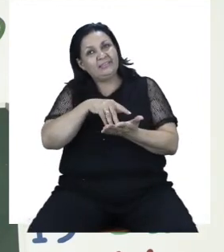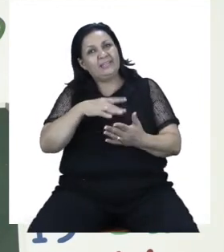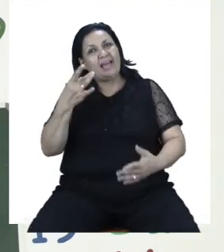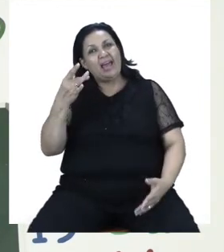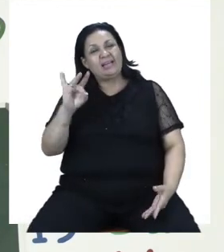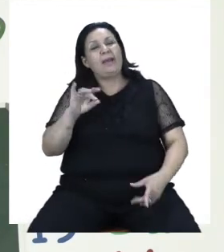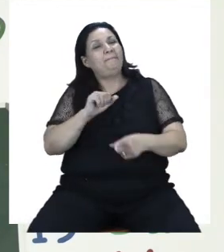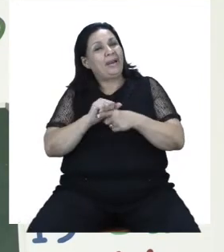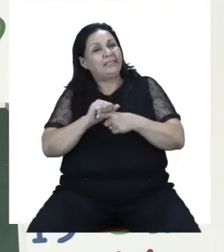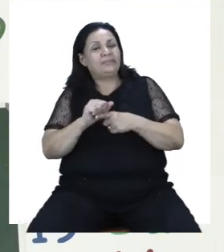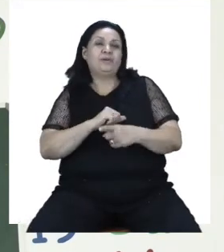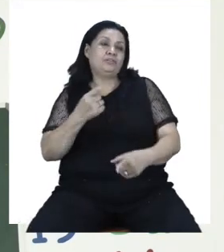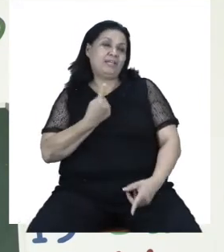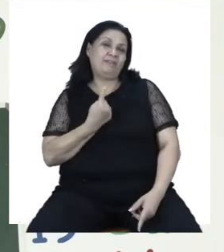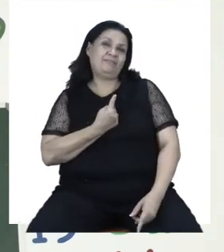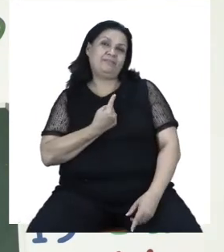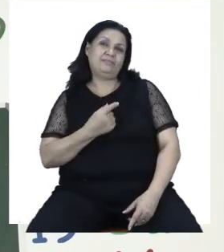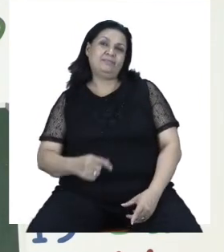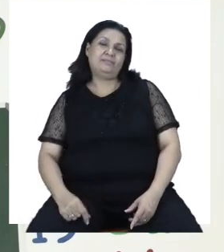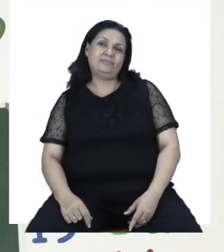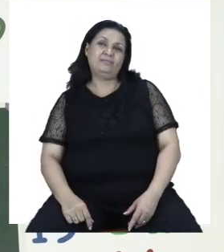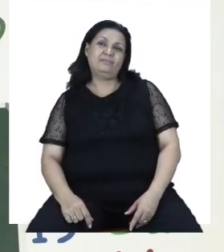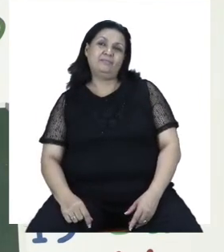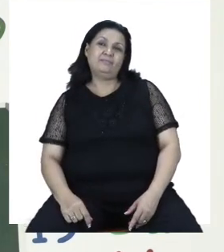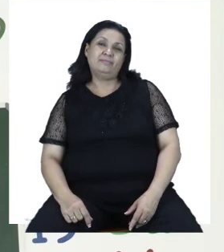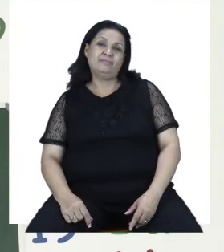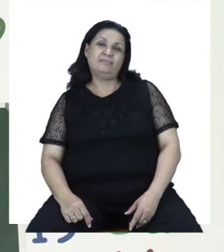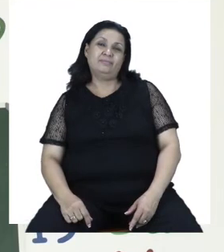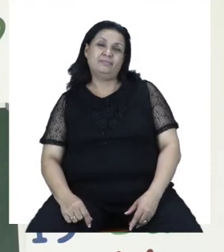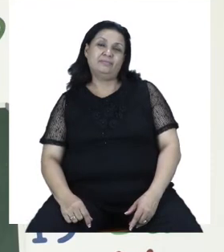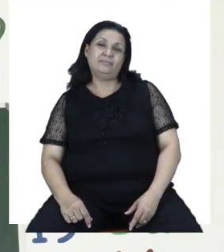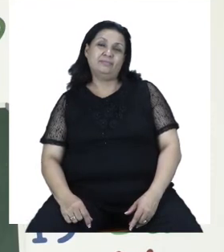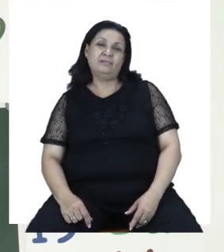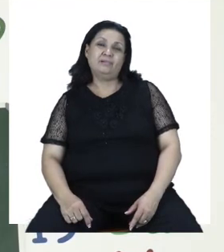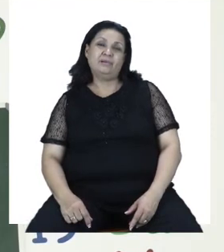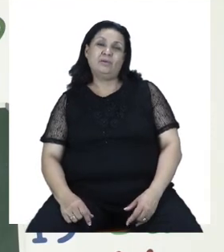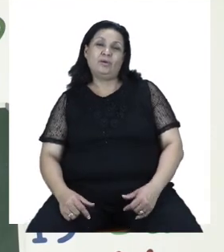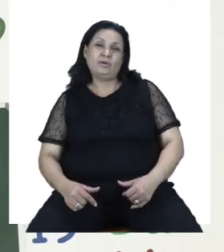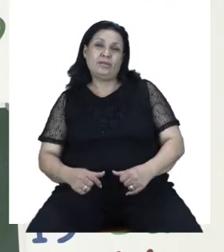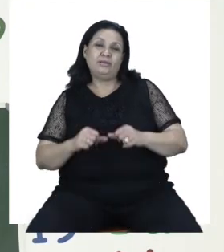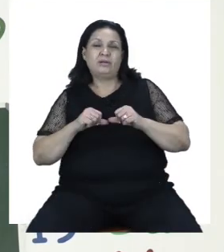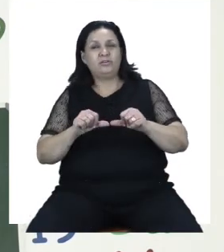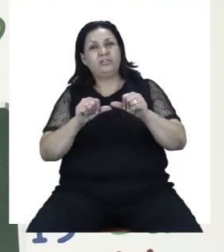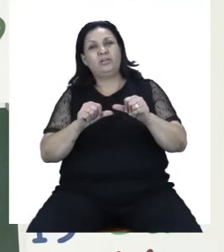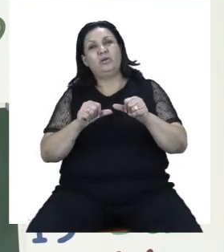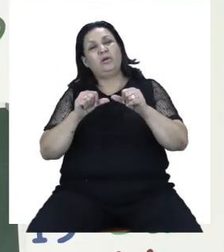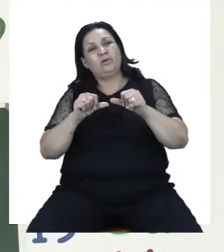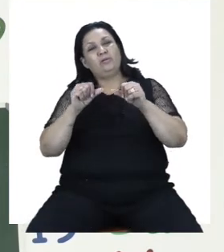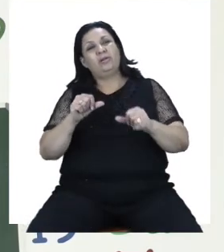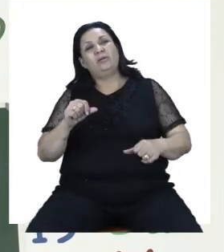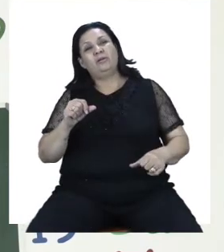yourself. And just like the game with the left and right, you can even exercise with it. Right,